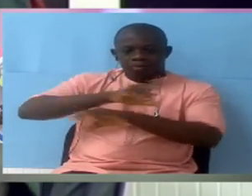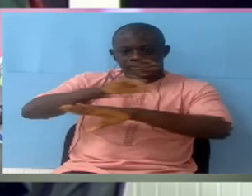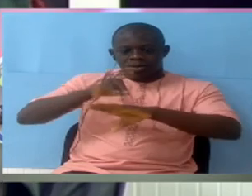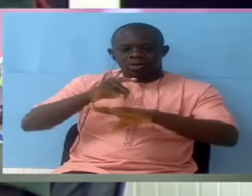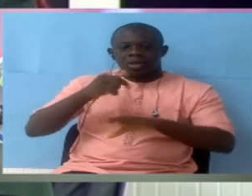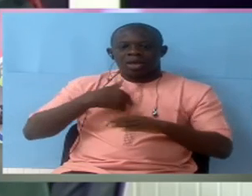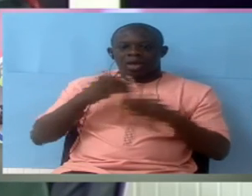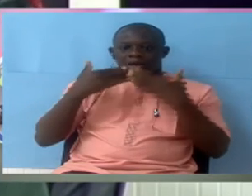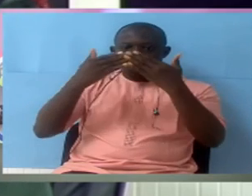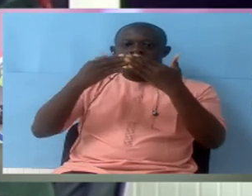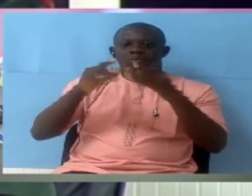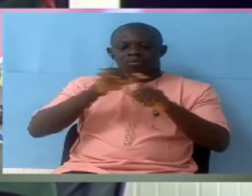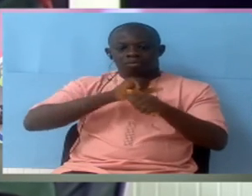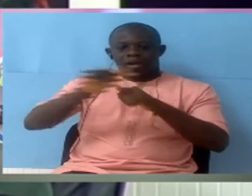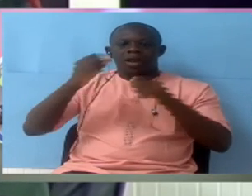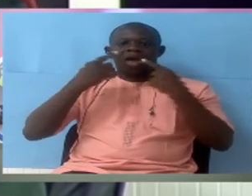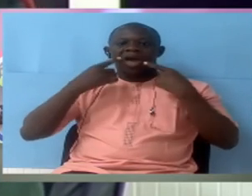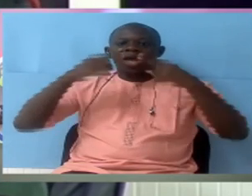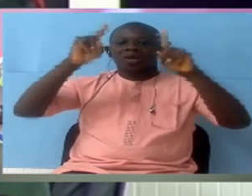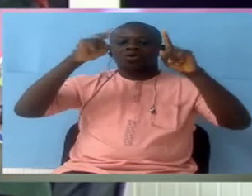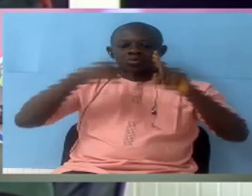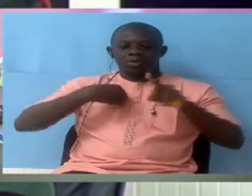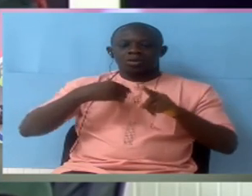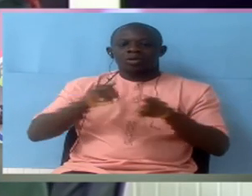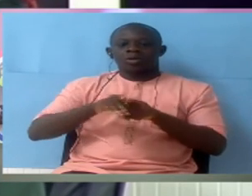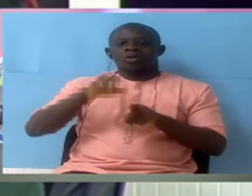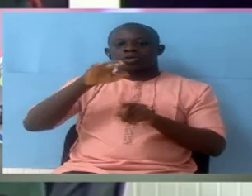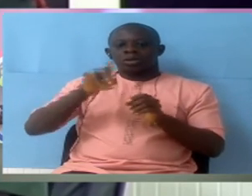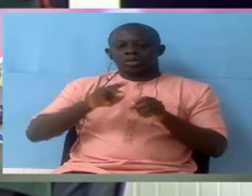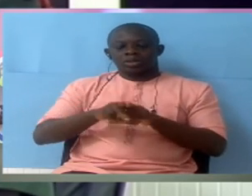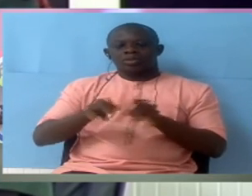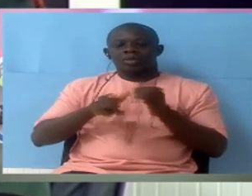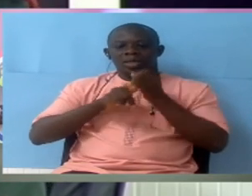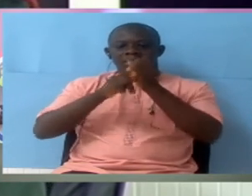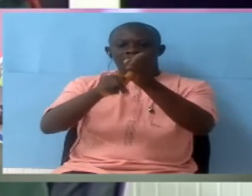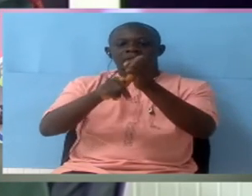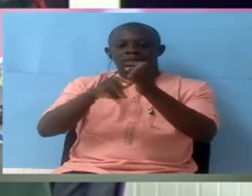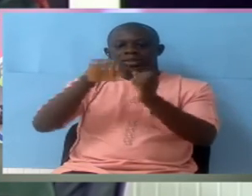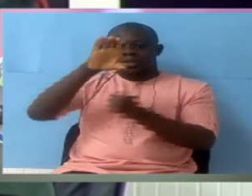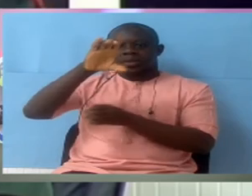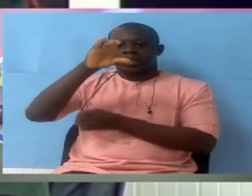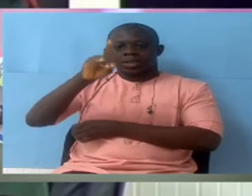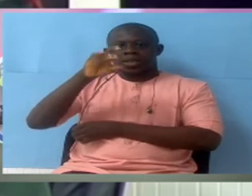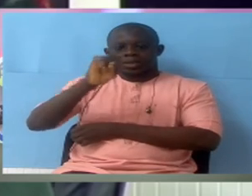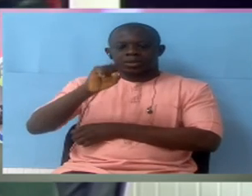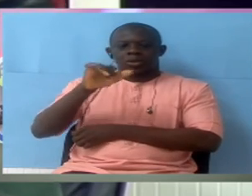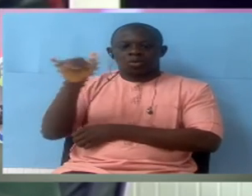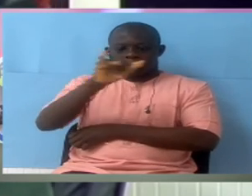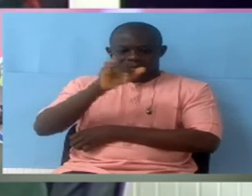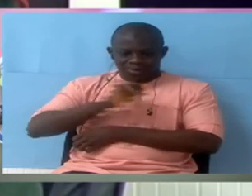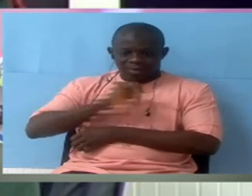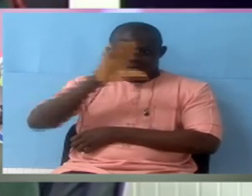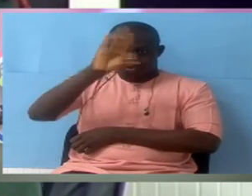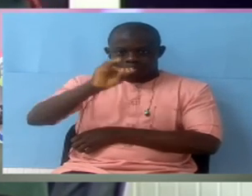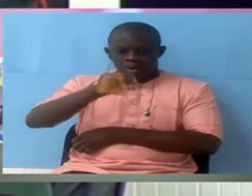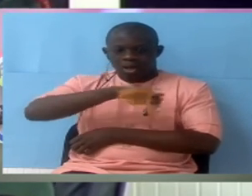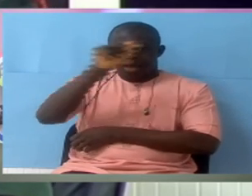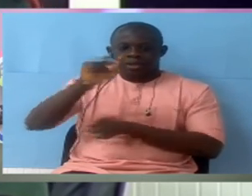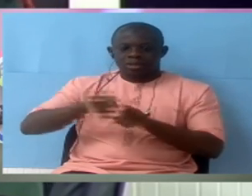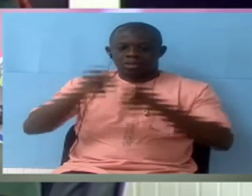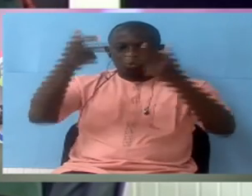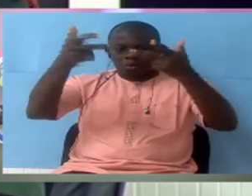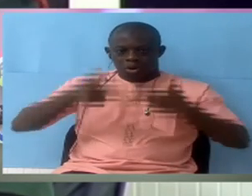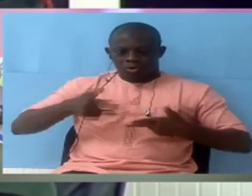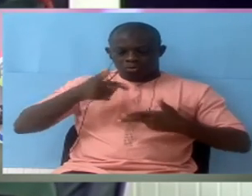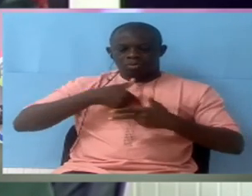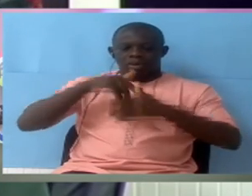told him to announce me to the deputy CDS. Maneko na xamal CDS bi de mang fi. Which he did and I was ushered in. Lol la def nak ma